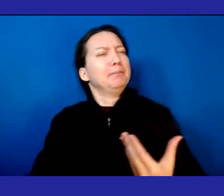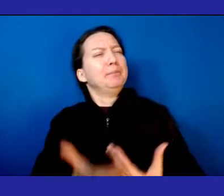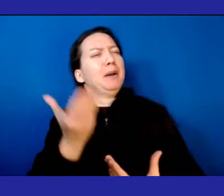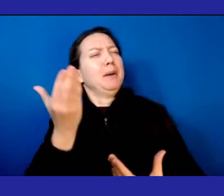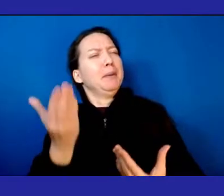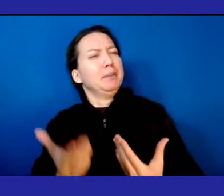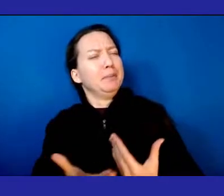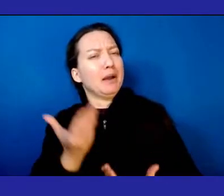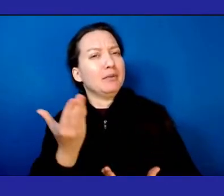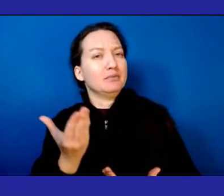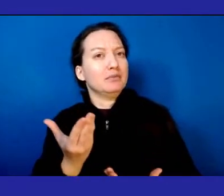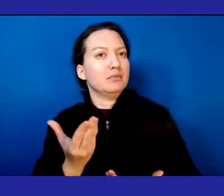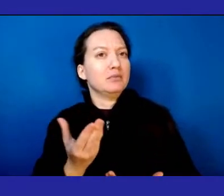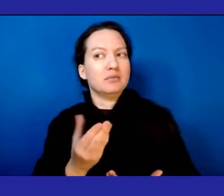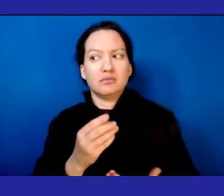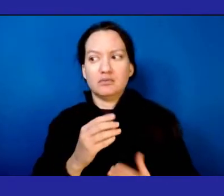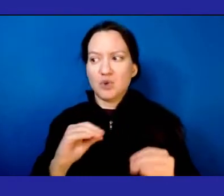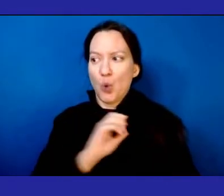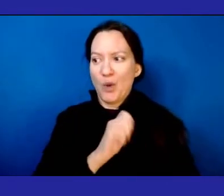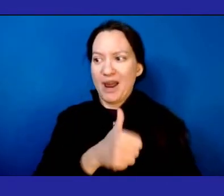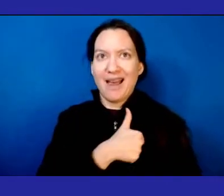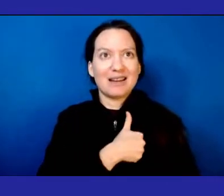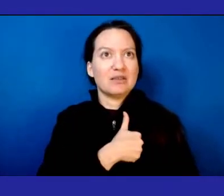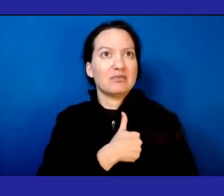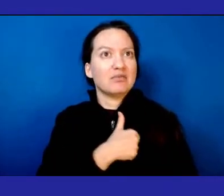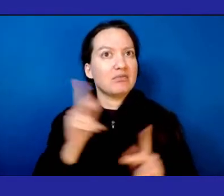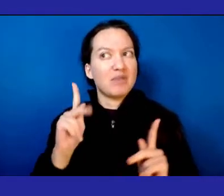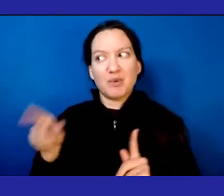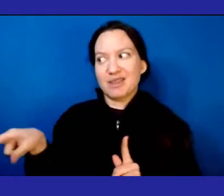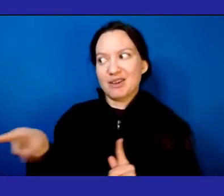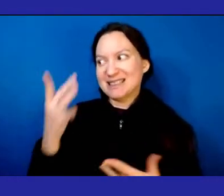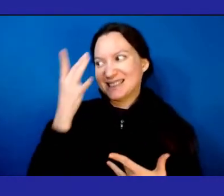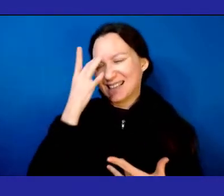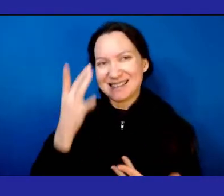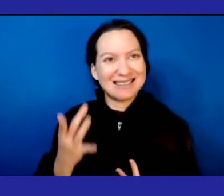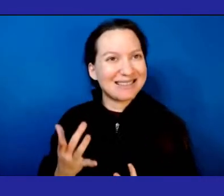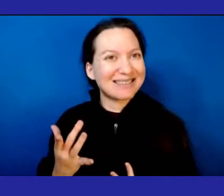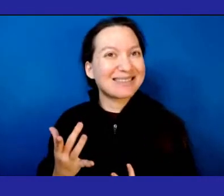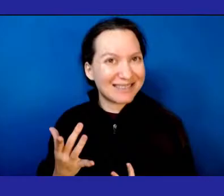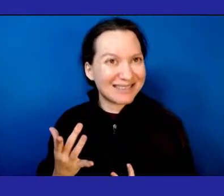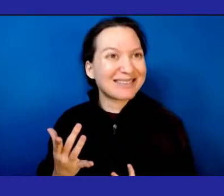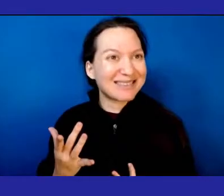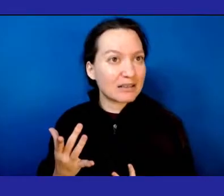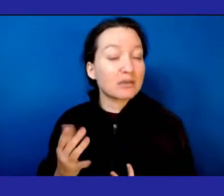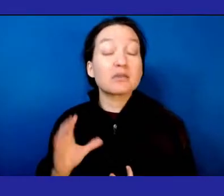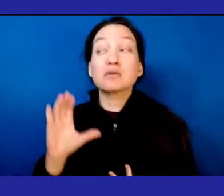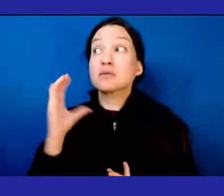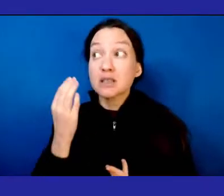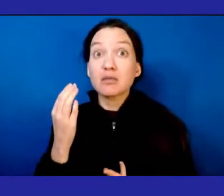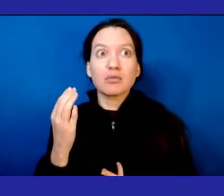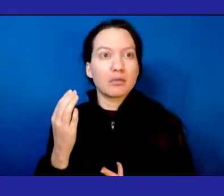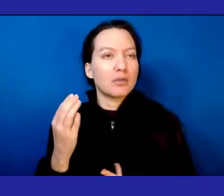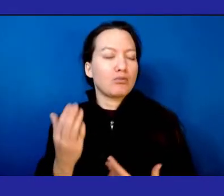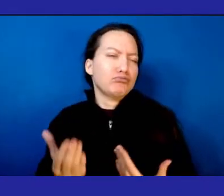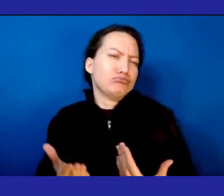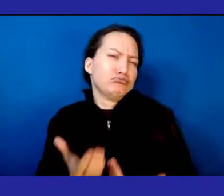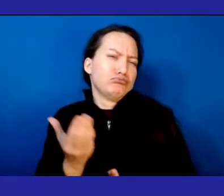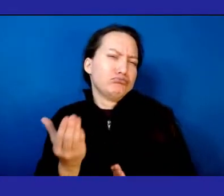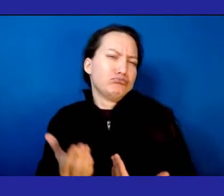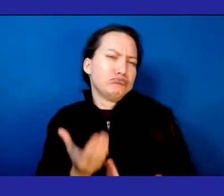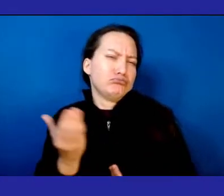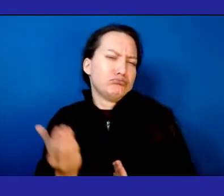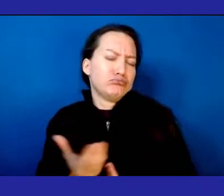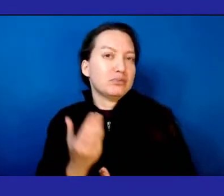to not give attitude to sick people, right? It seems like it would be so easy, and